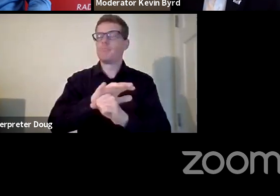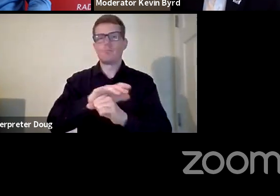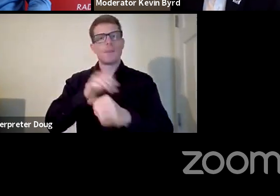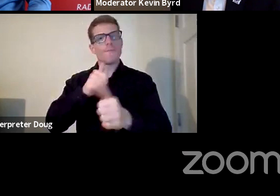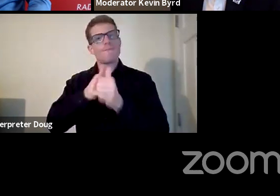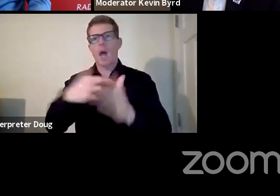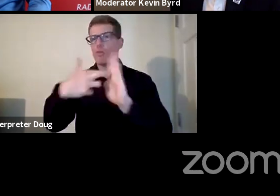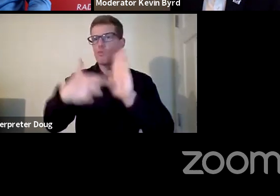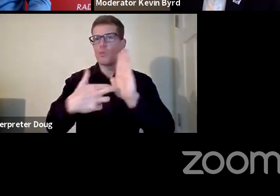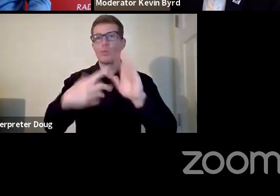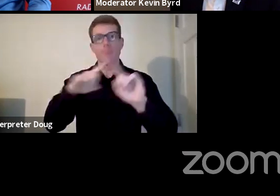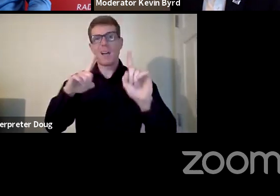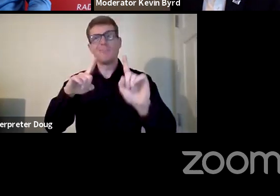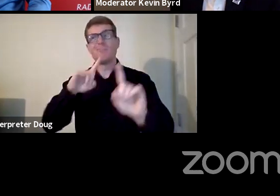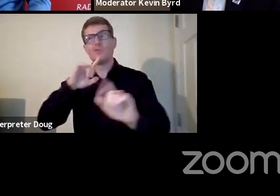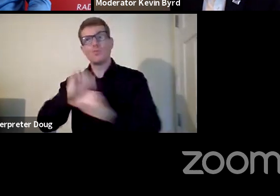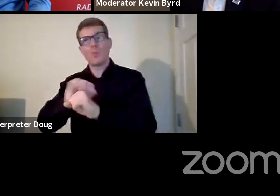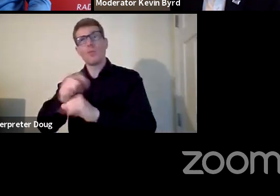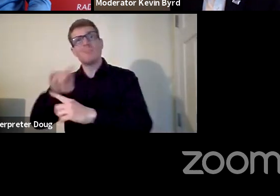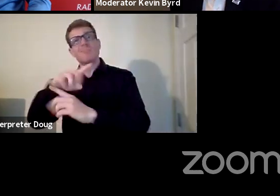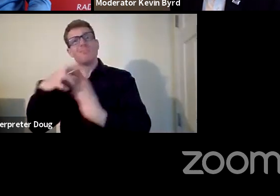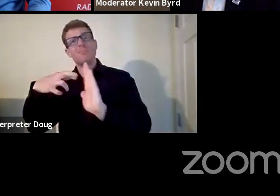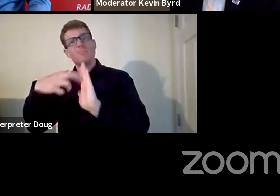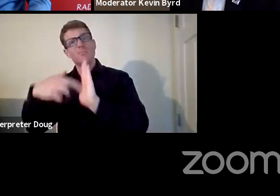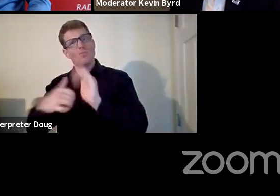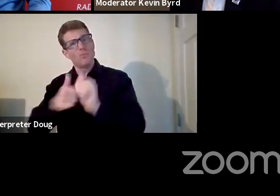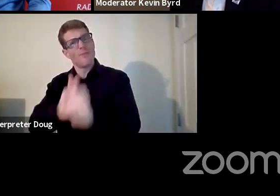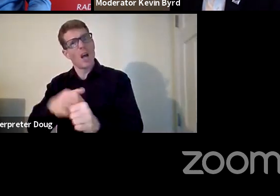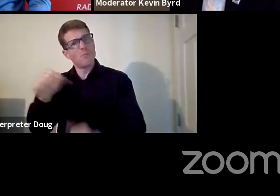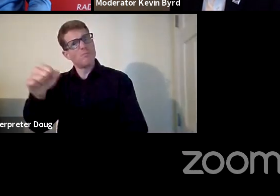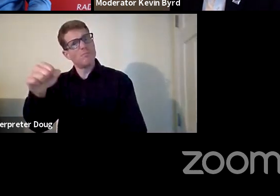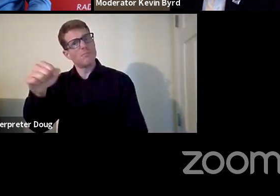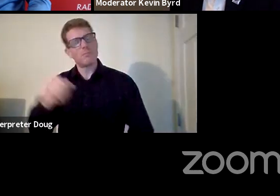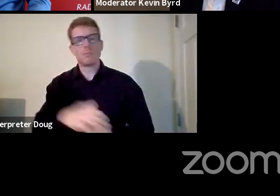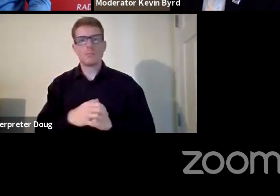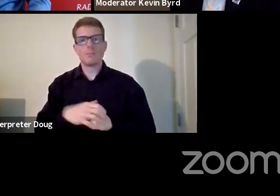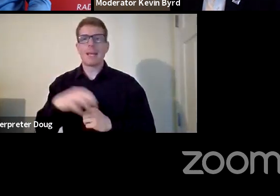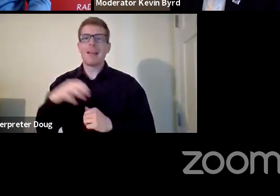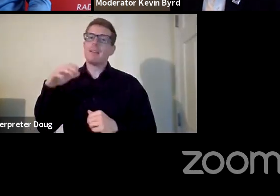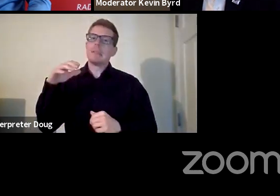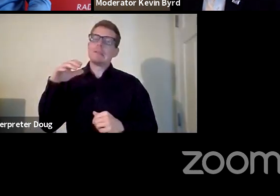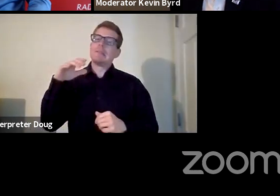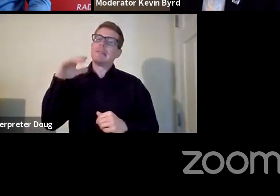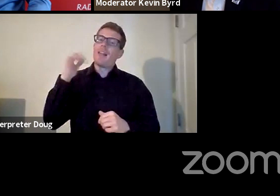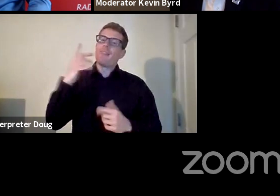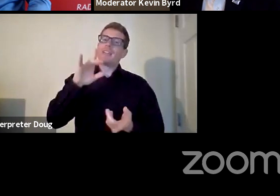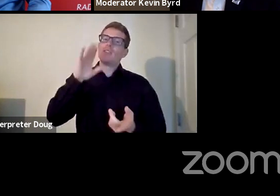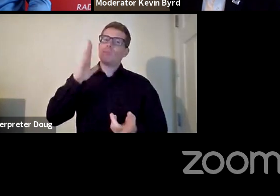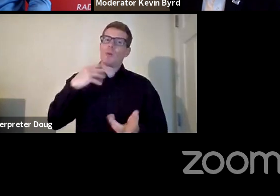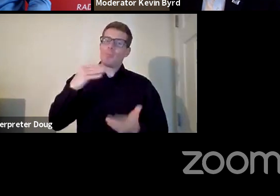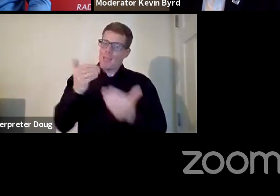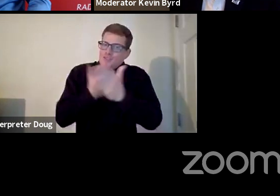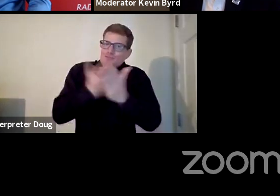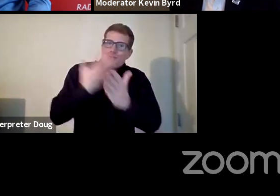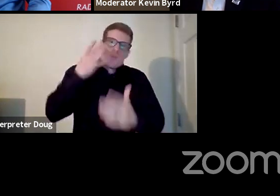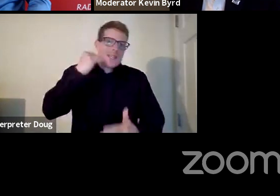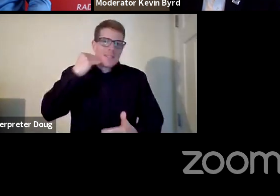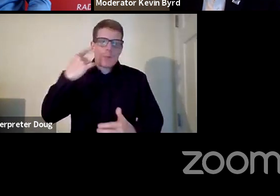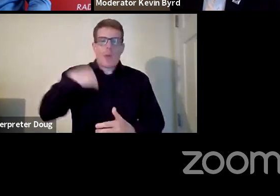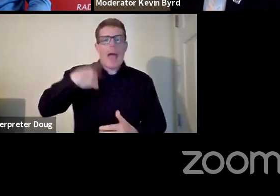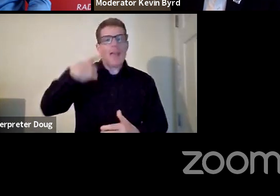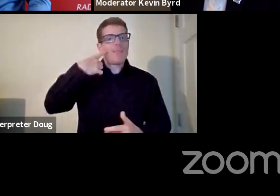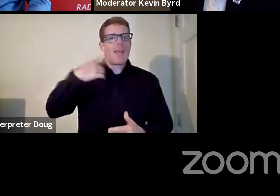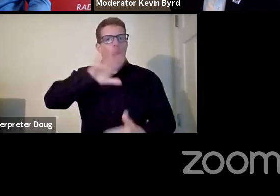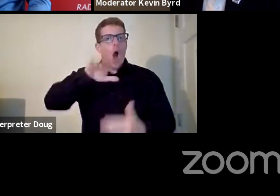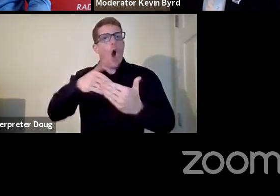be a massive culture experience. I think all of our institutions have that are starting